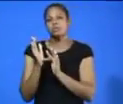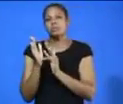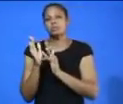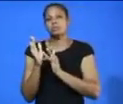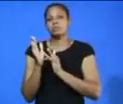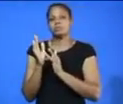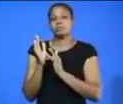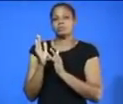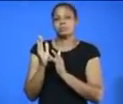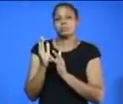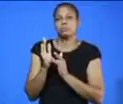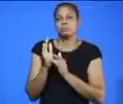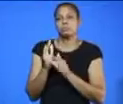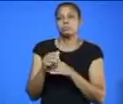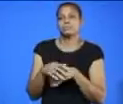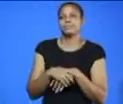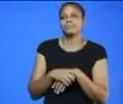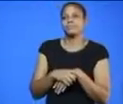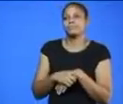Christ.